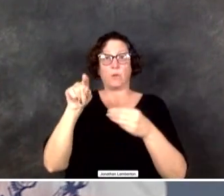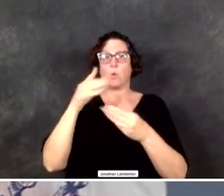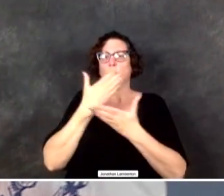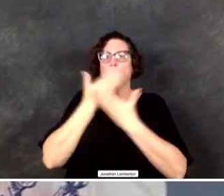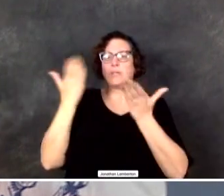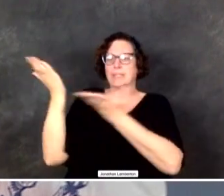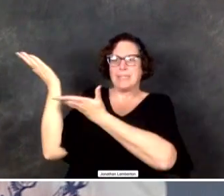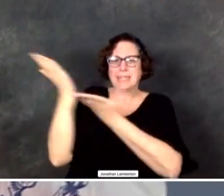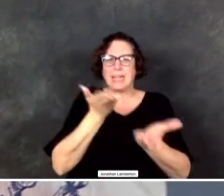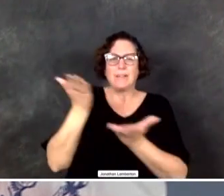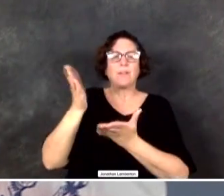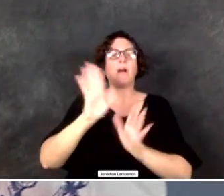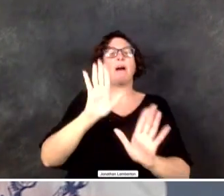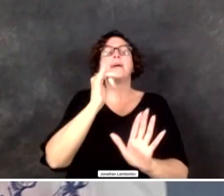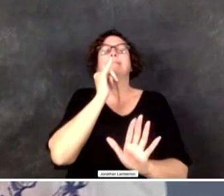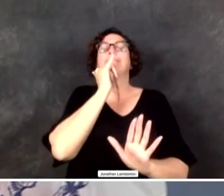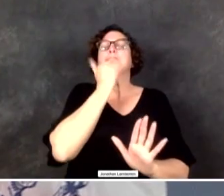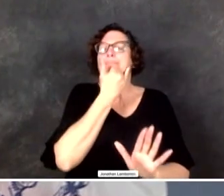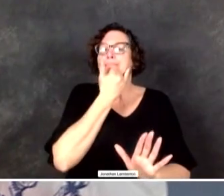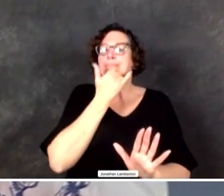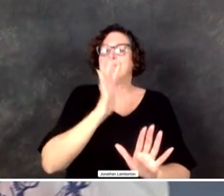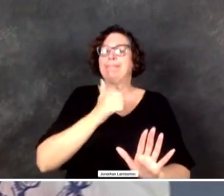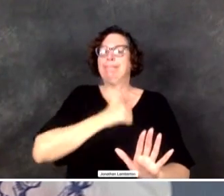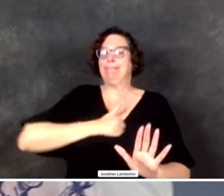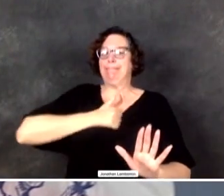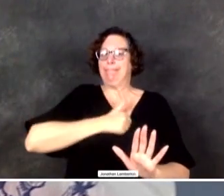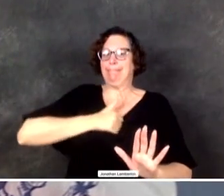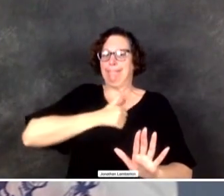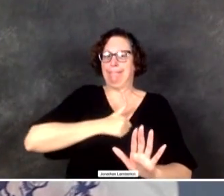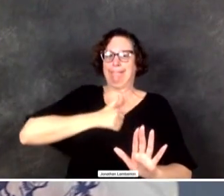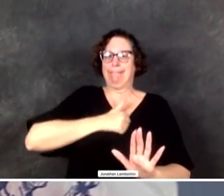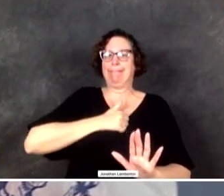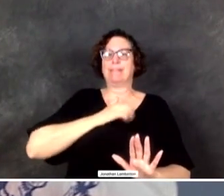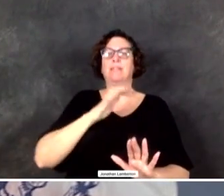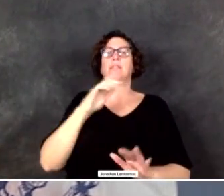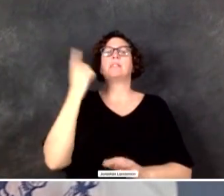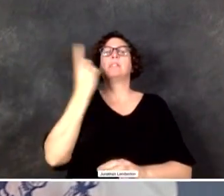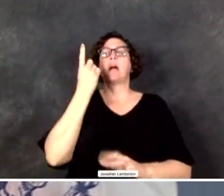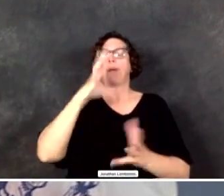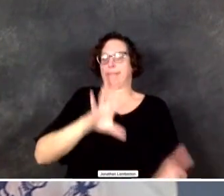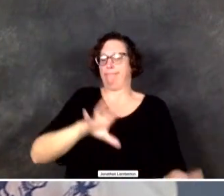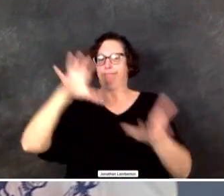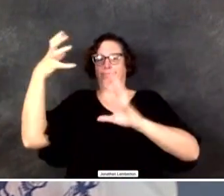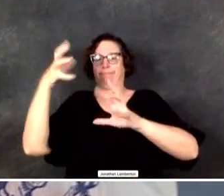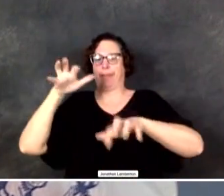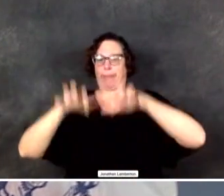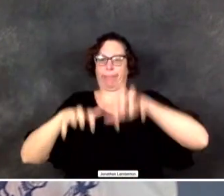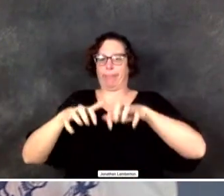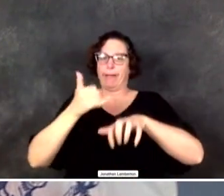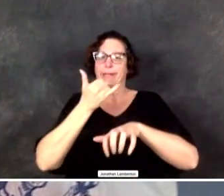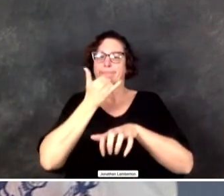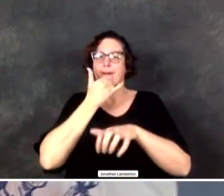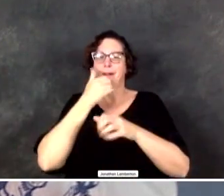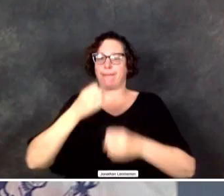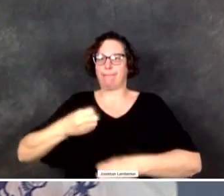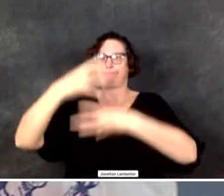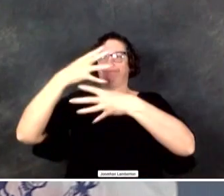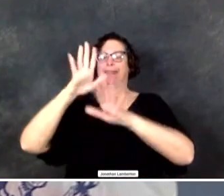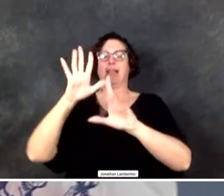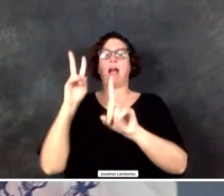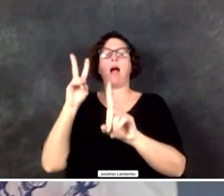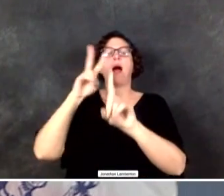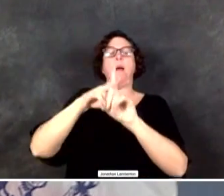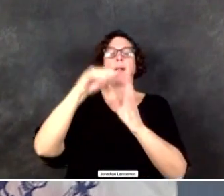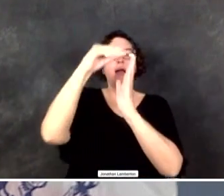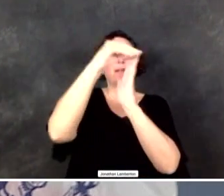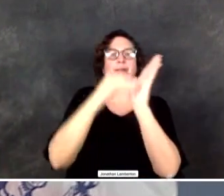to apologize to those seniors. Something went wrong in the application process, and